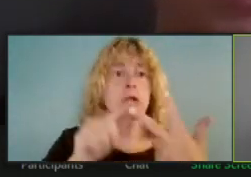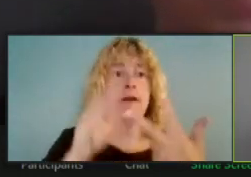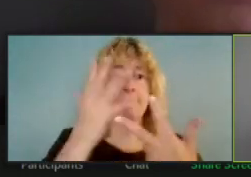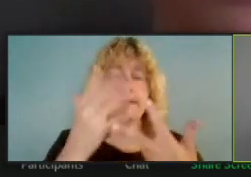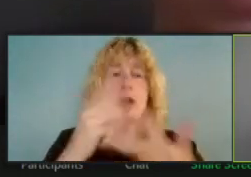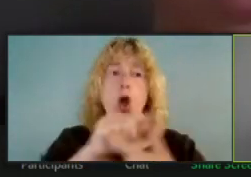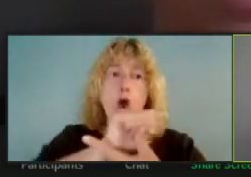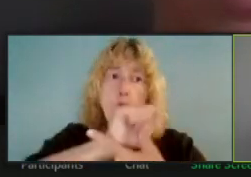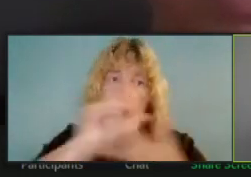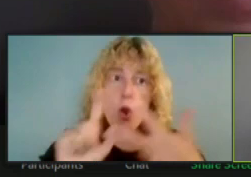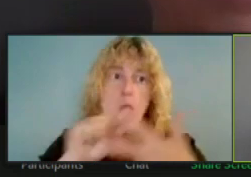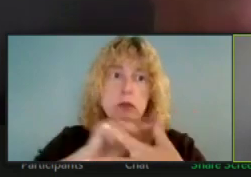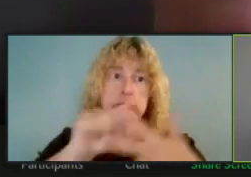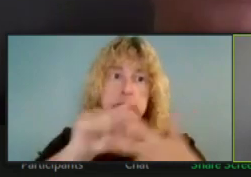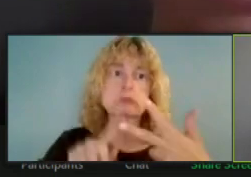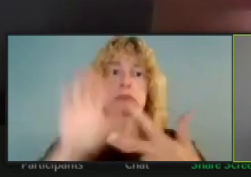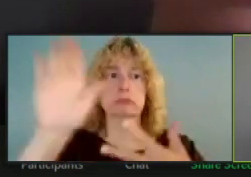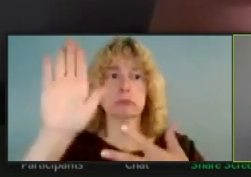of Michigan.